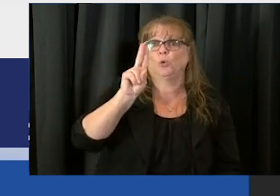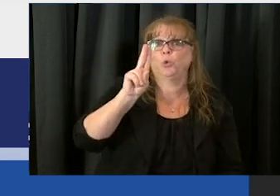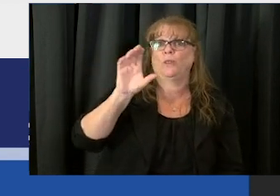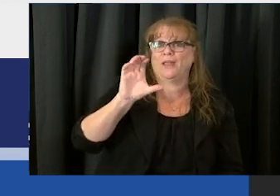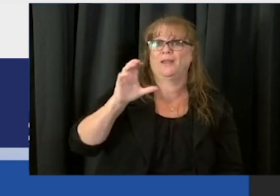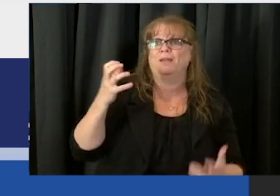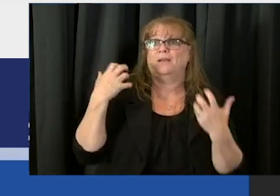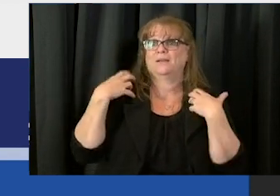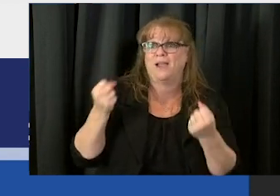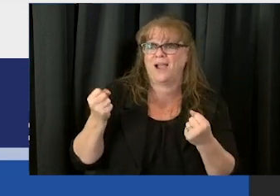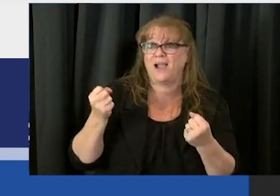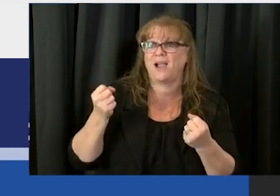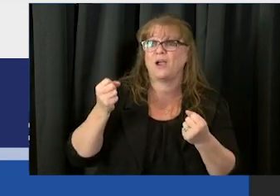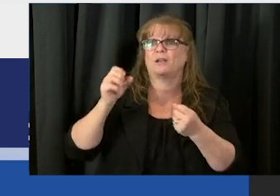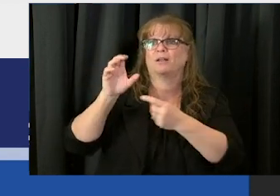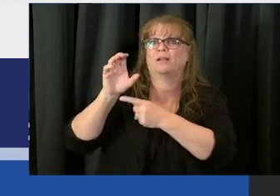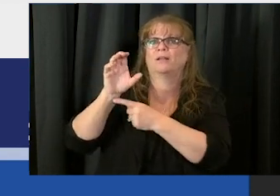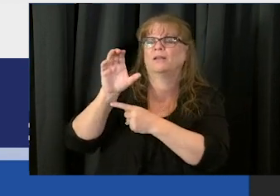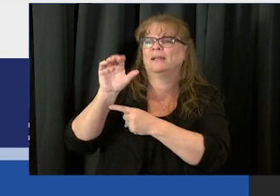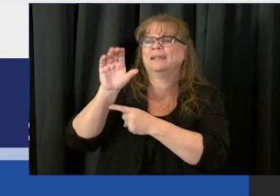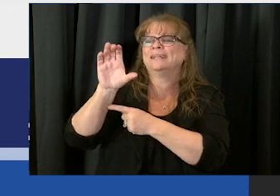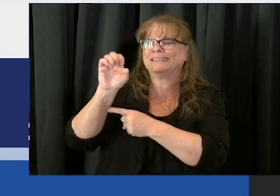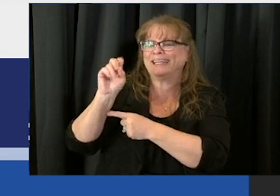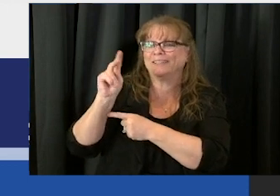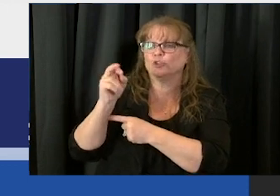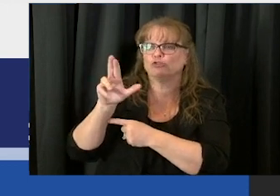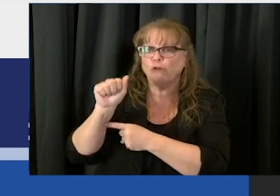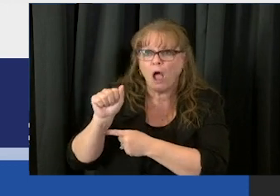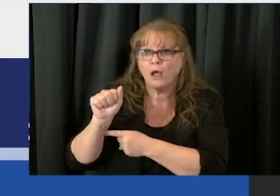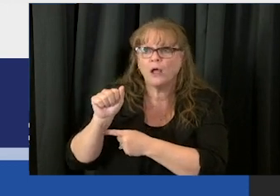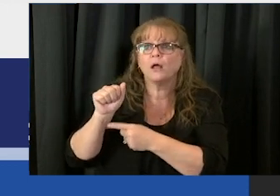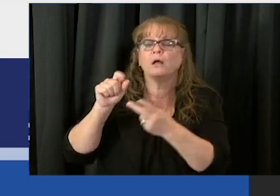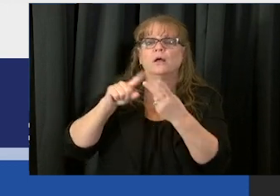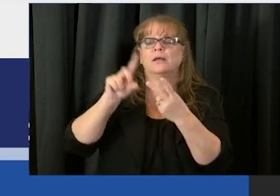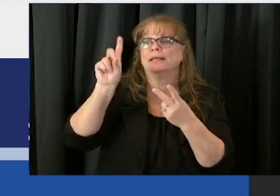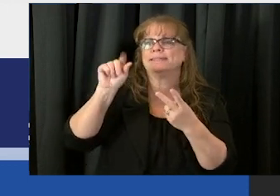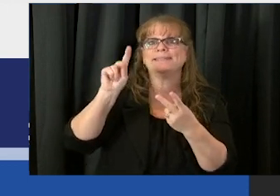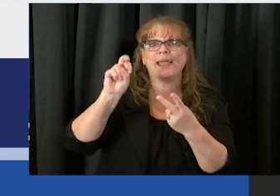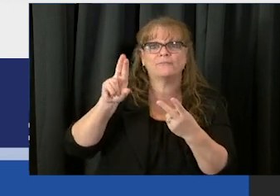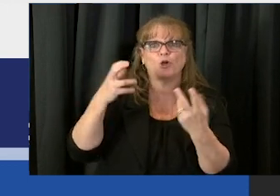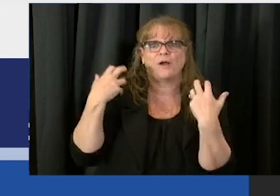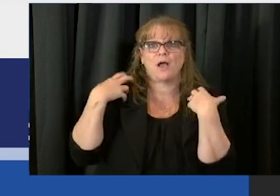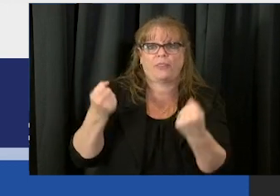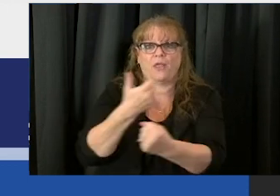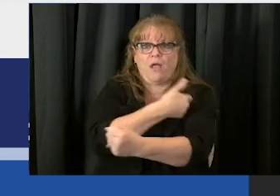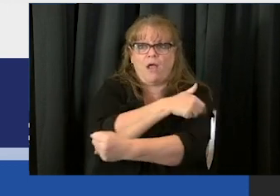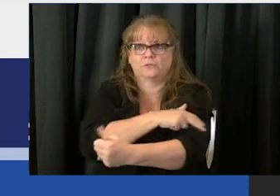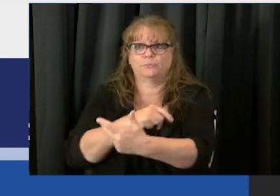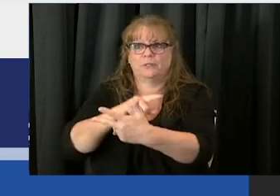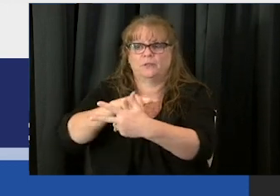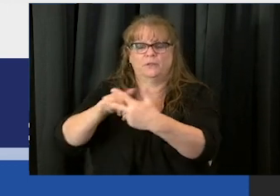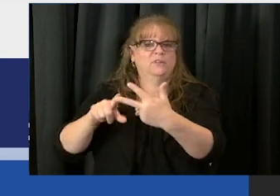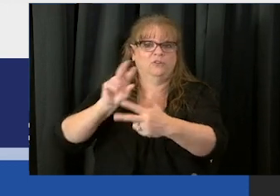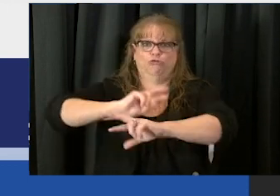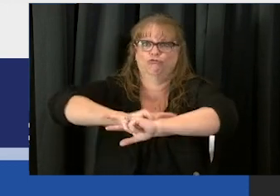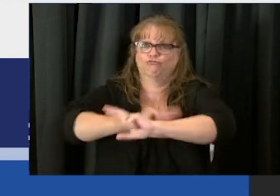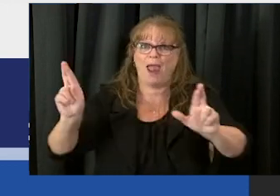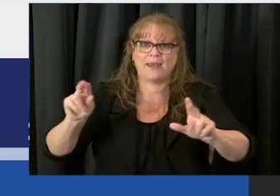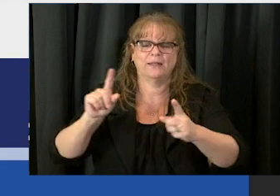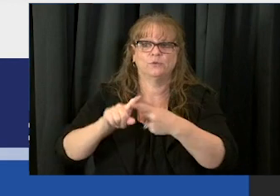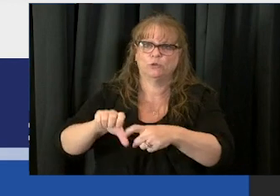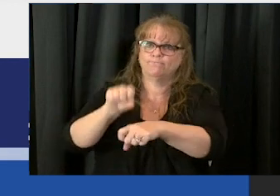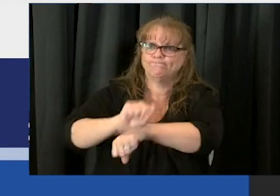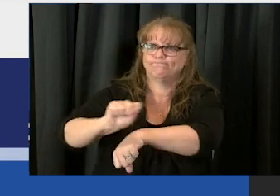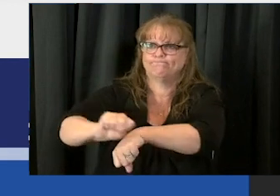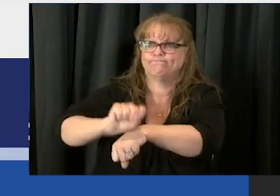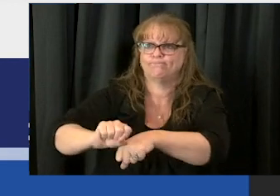up already open for everybody. So UC Health is using My Health Connection. That's their online system, their online patient portal, communicating